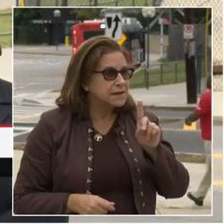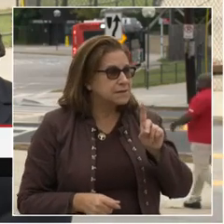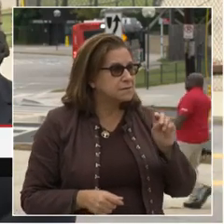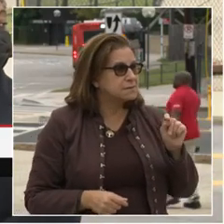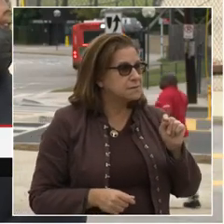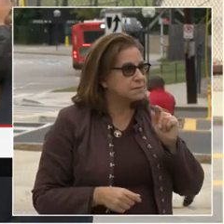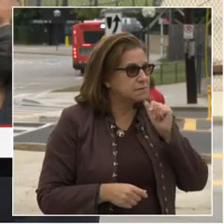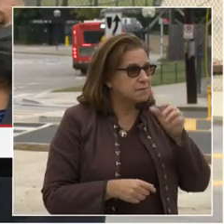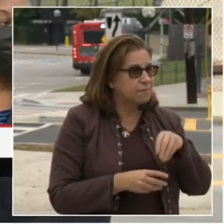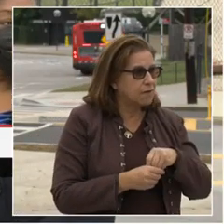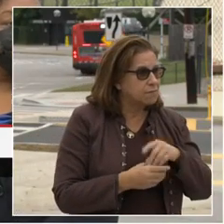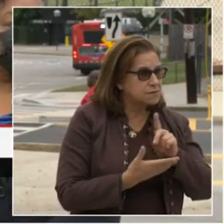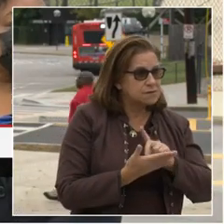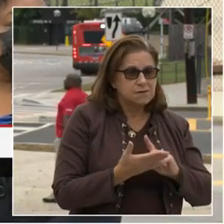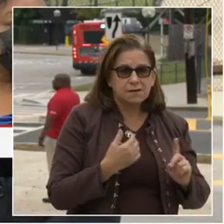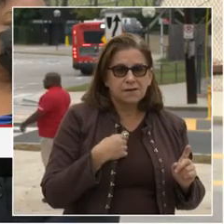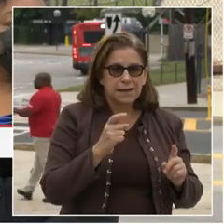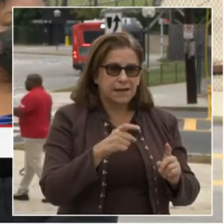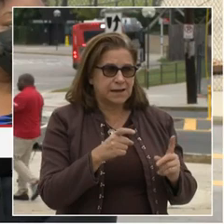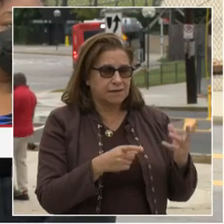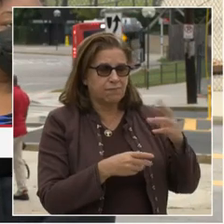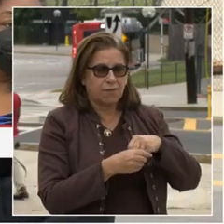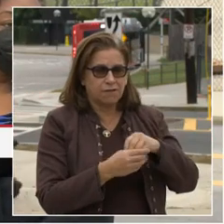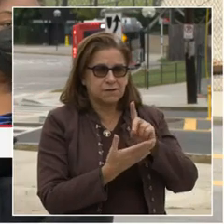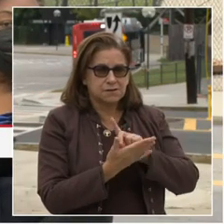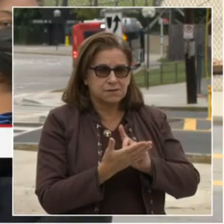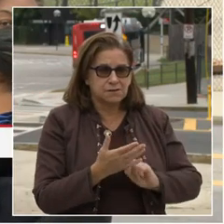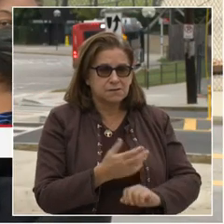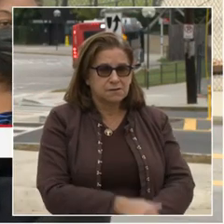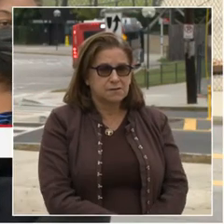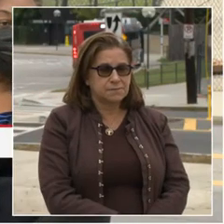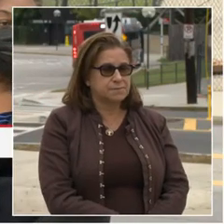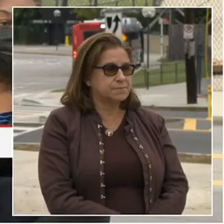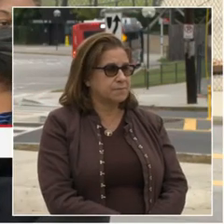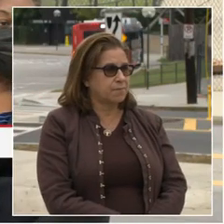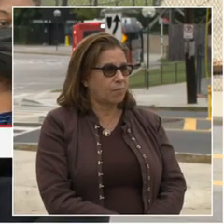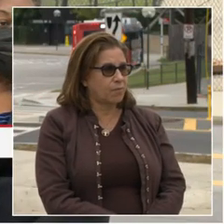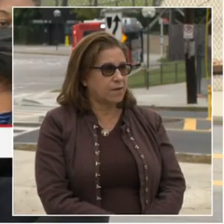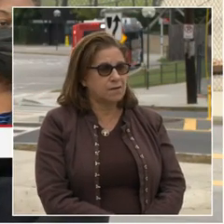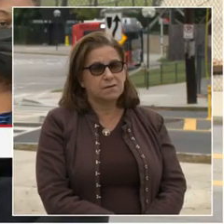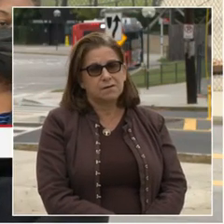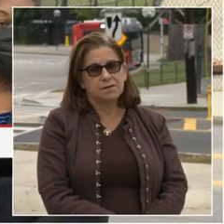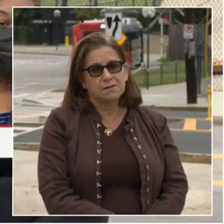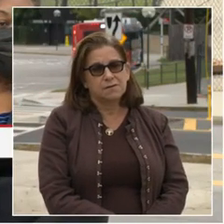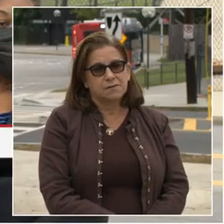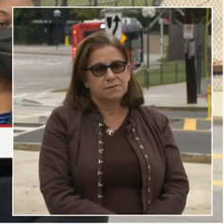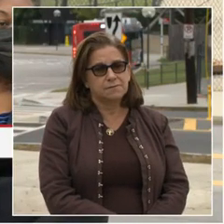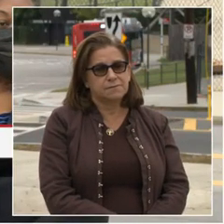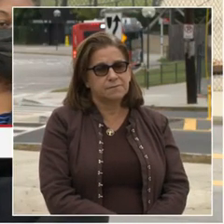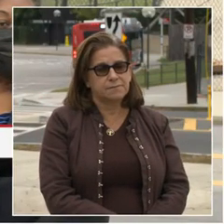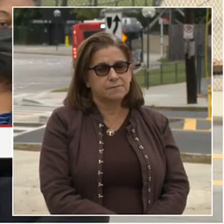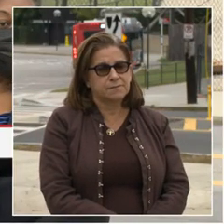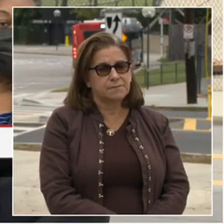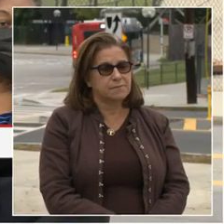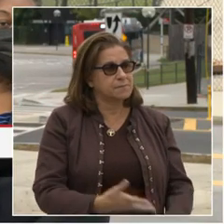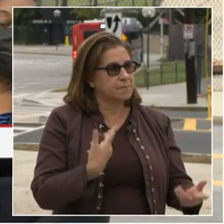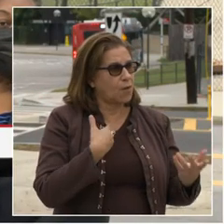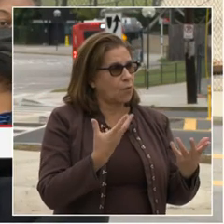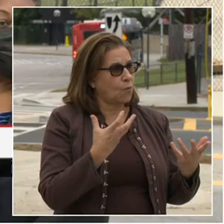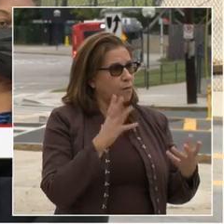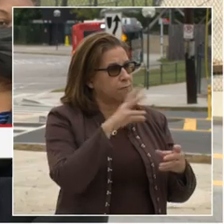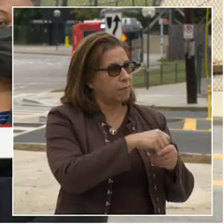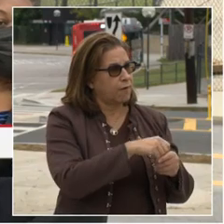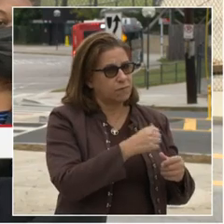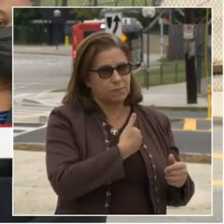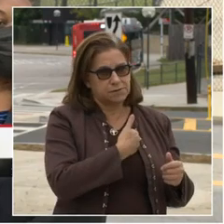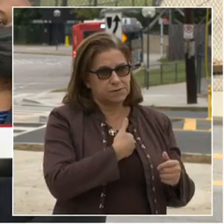bike. We could help with design based on how we need it and want it. Culturally, we should be feeding design and ideas to you